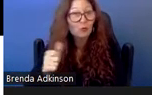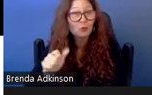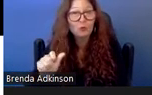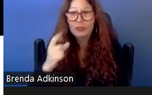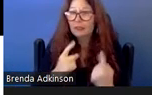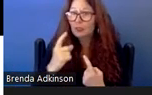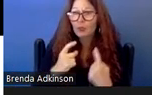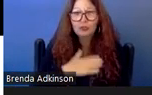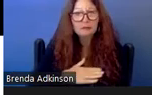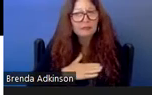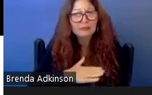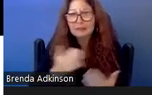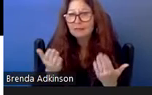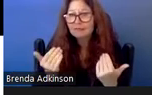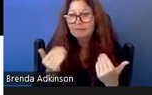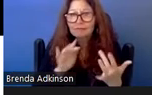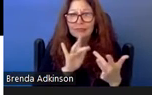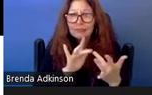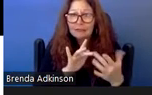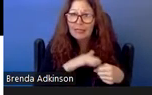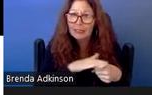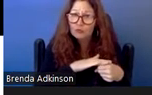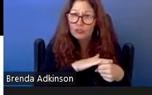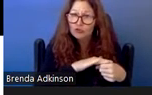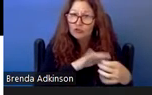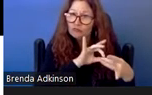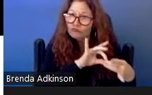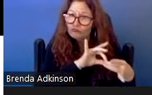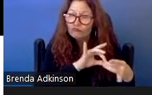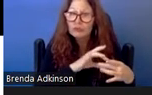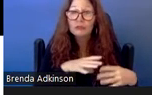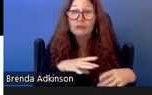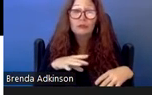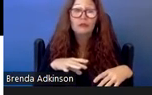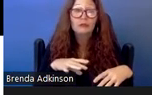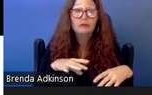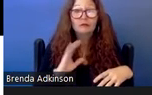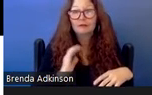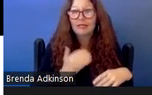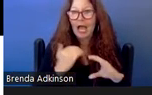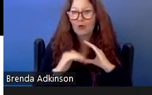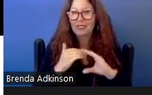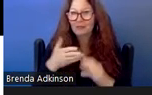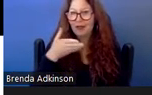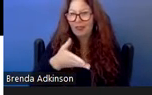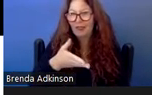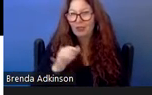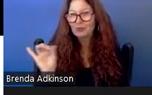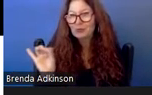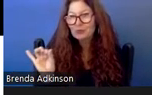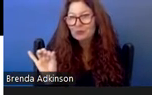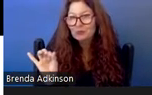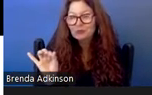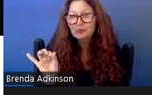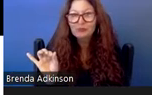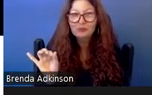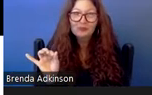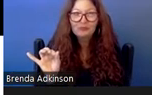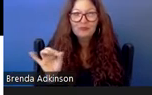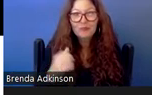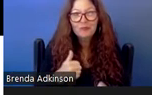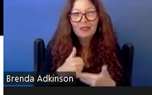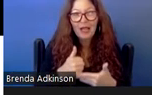please reach out to your regional counterparts. And we've also provided our email addresses here to help or